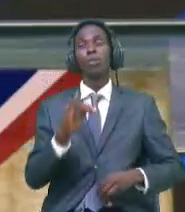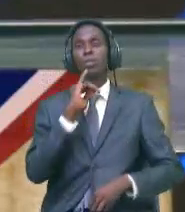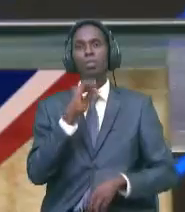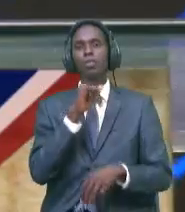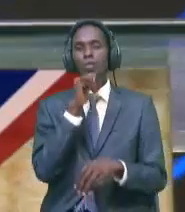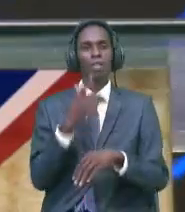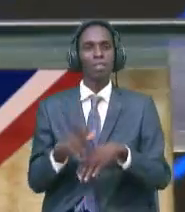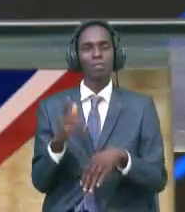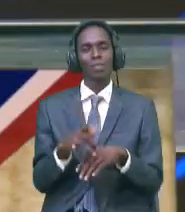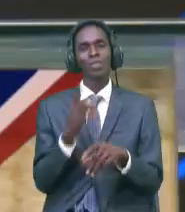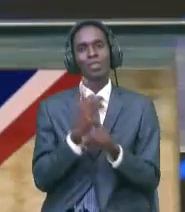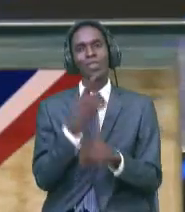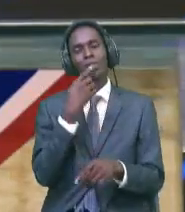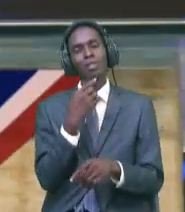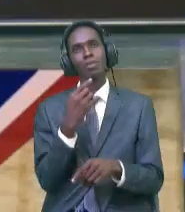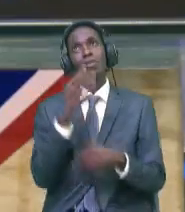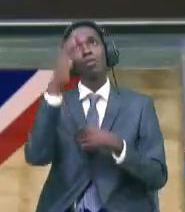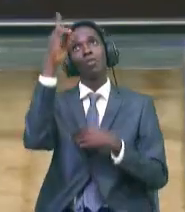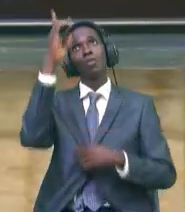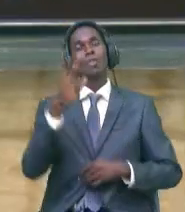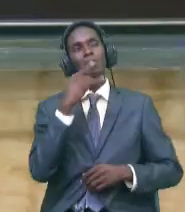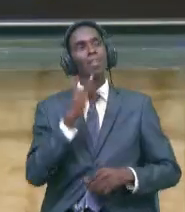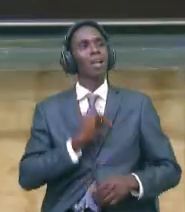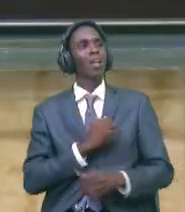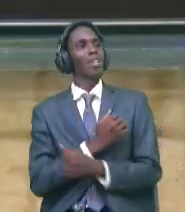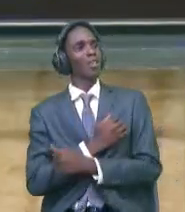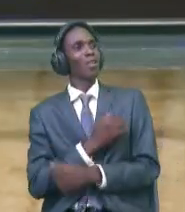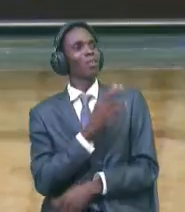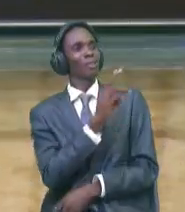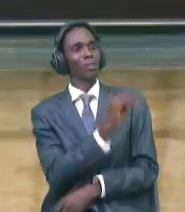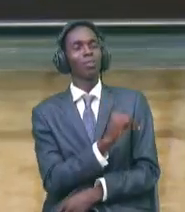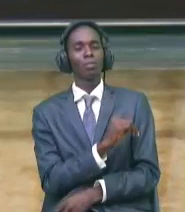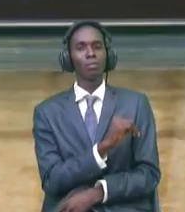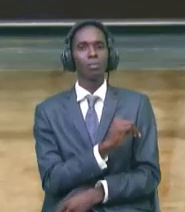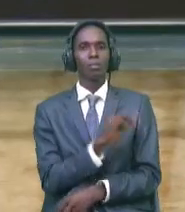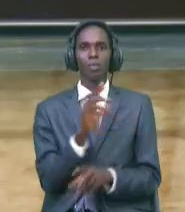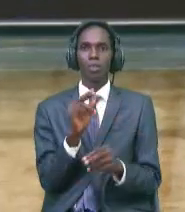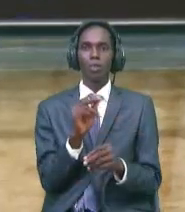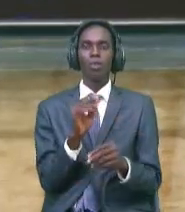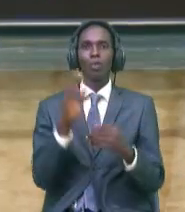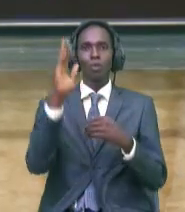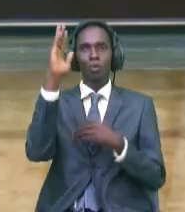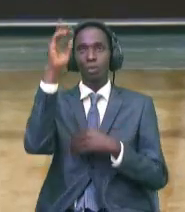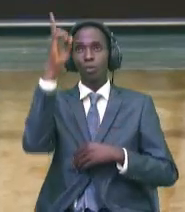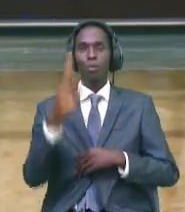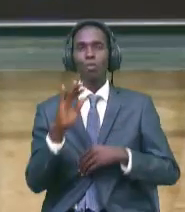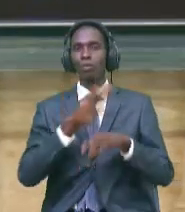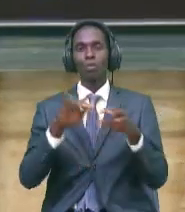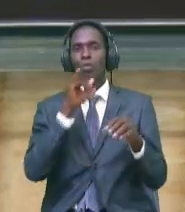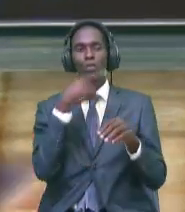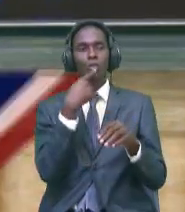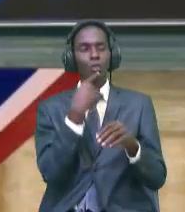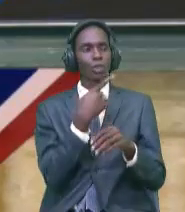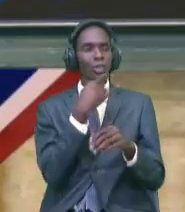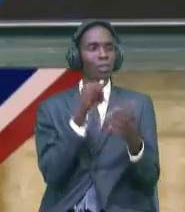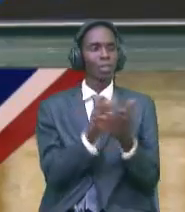love them, but nothing comes out. There's no giving, there's no sacrifice, there's no help, there's